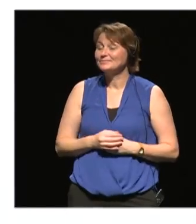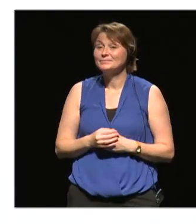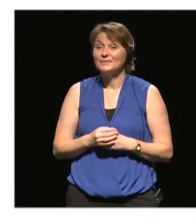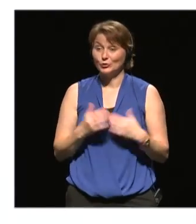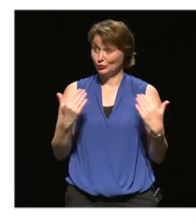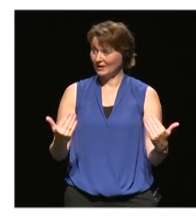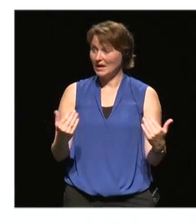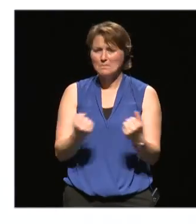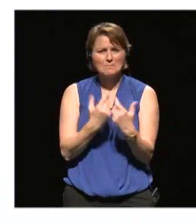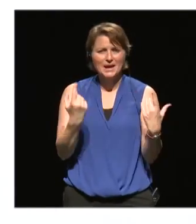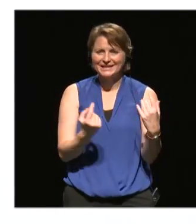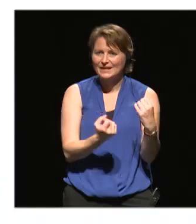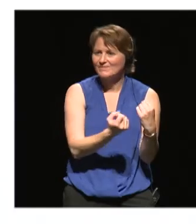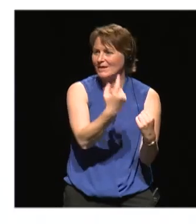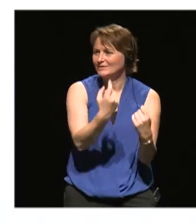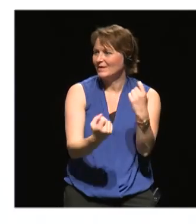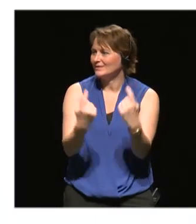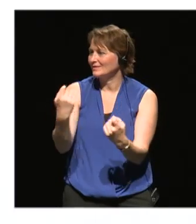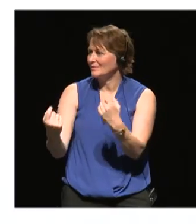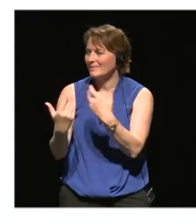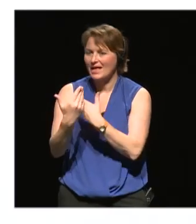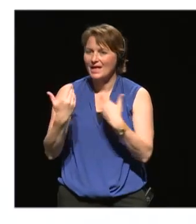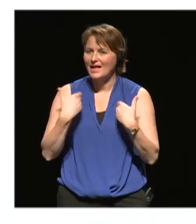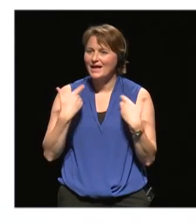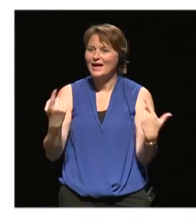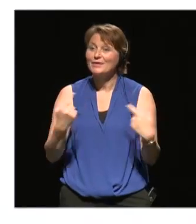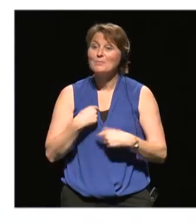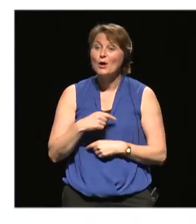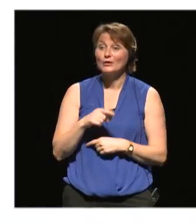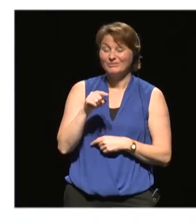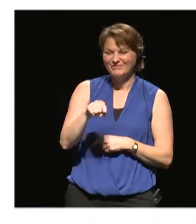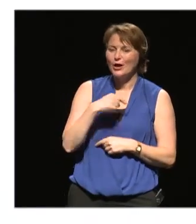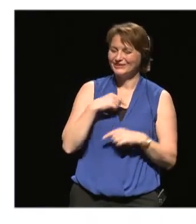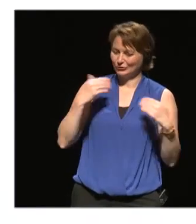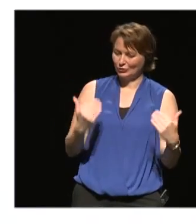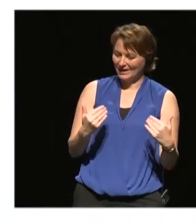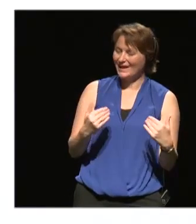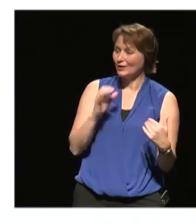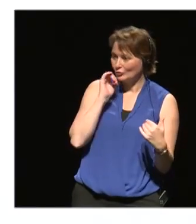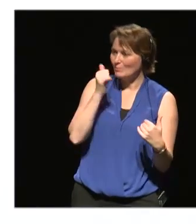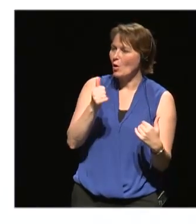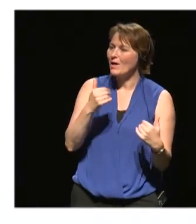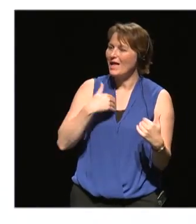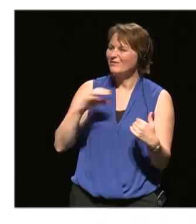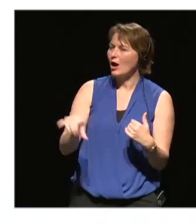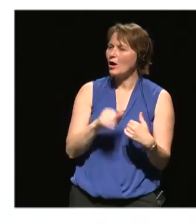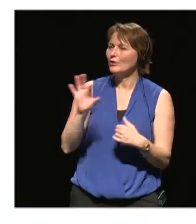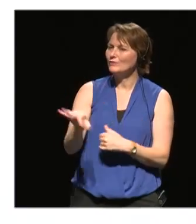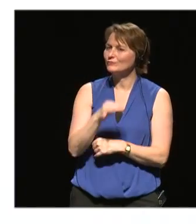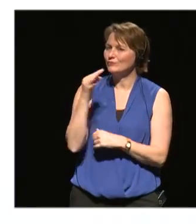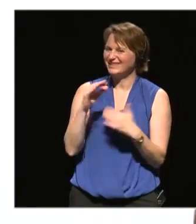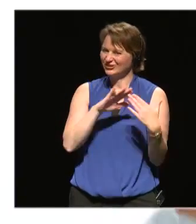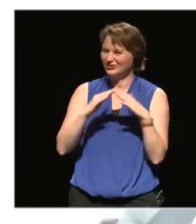today, but there's also MedCop21 in Marseille today and tomorrow. That brings together all the